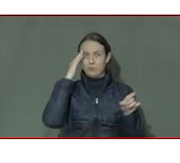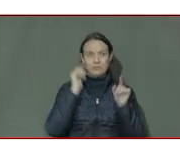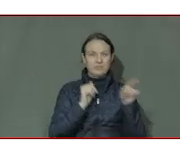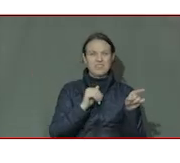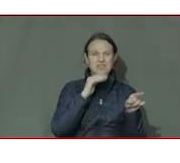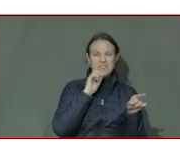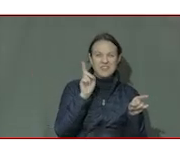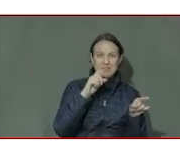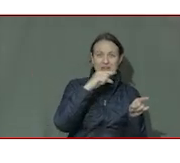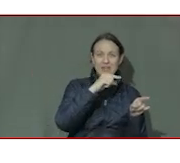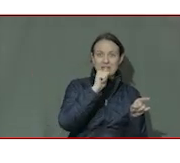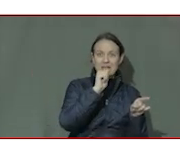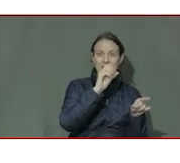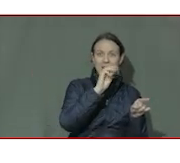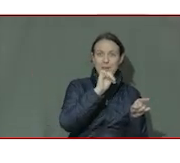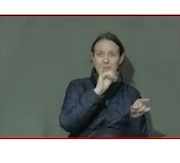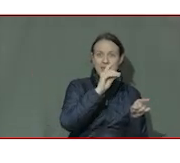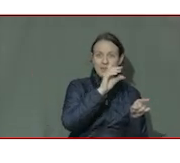gametes,